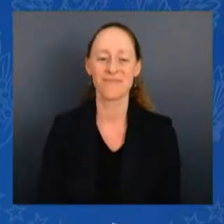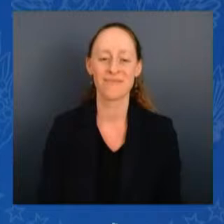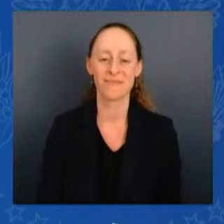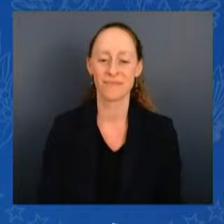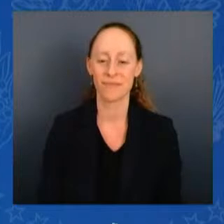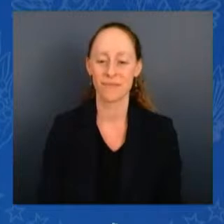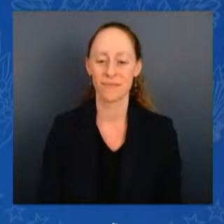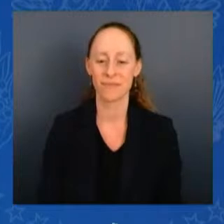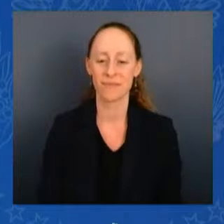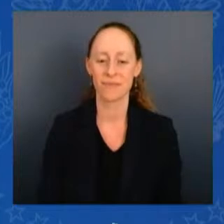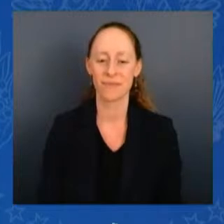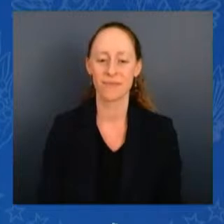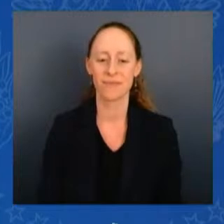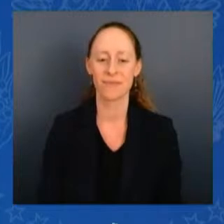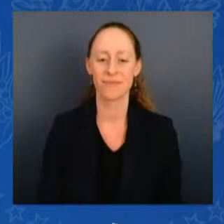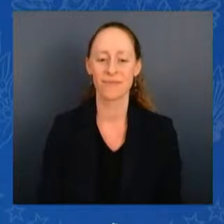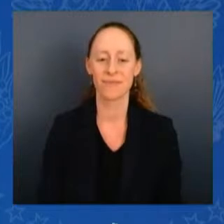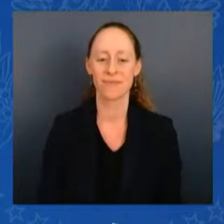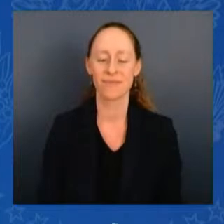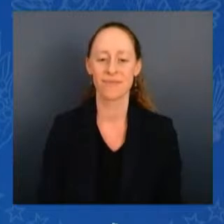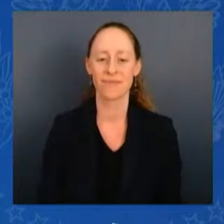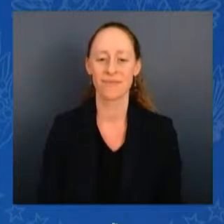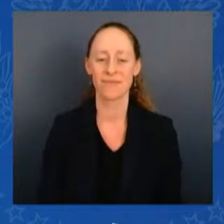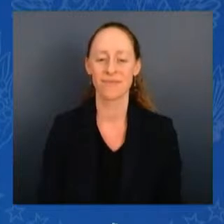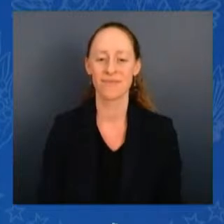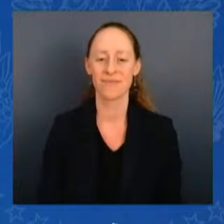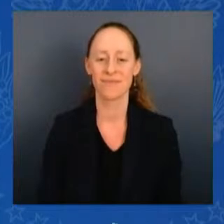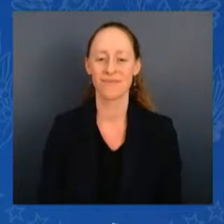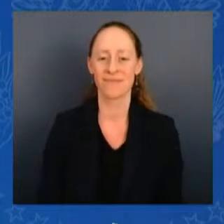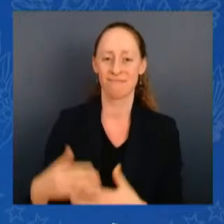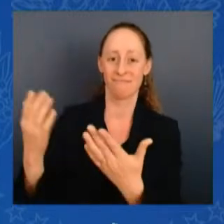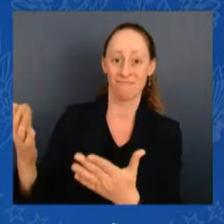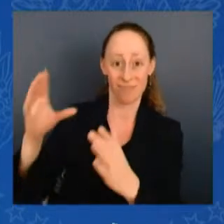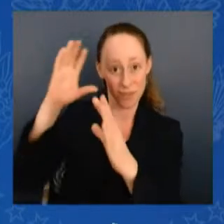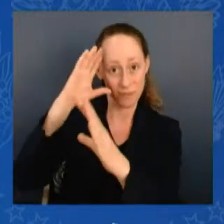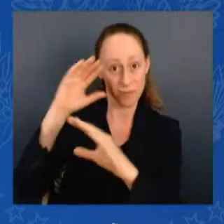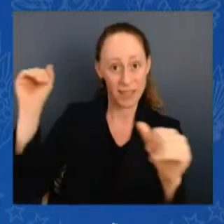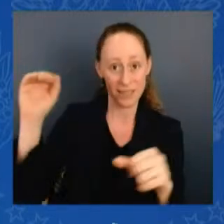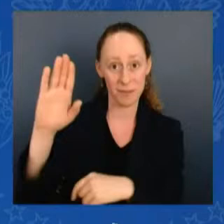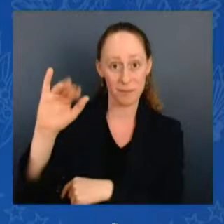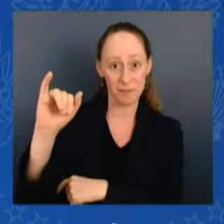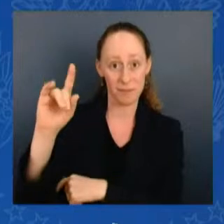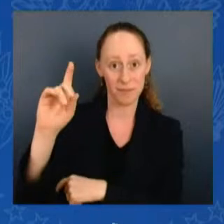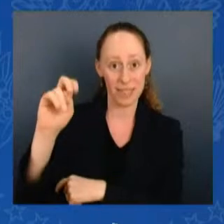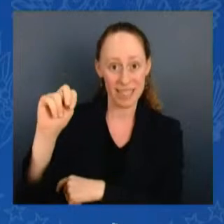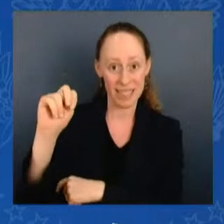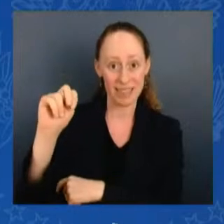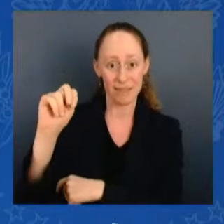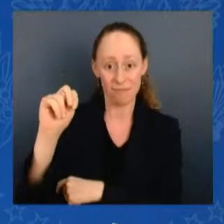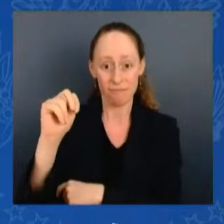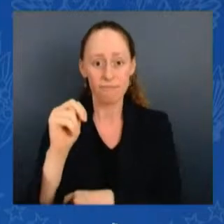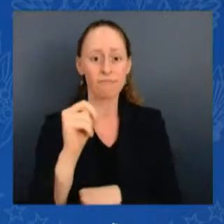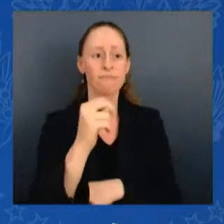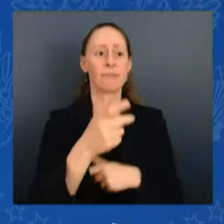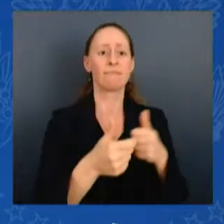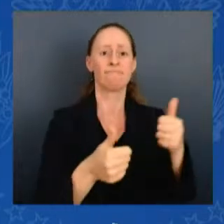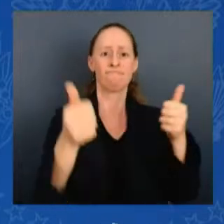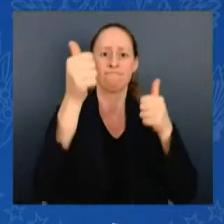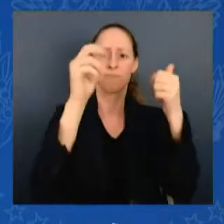President Biden, heads of state and government, excellencies, ladies and